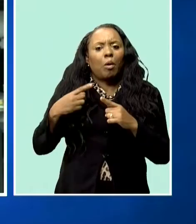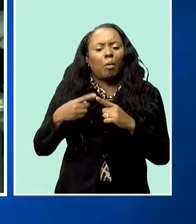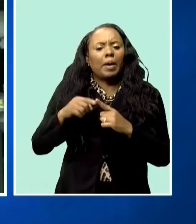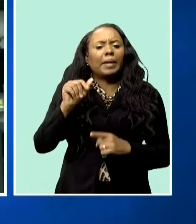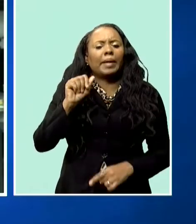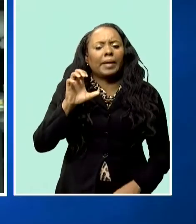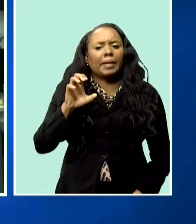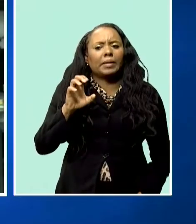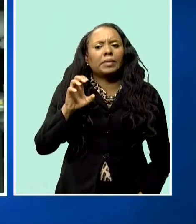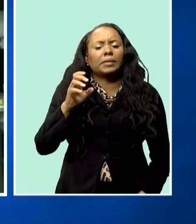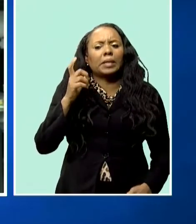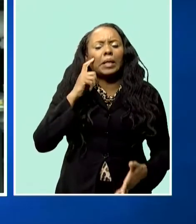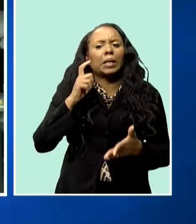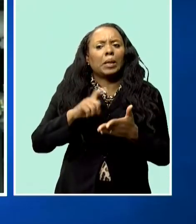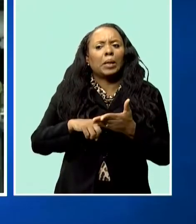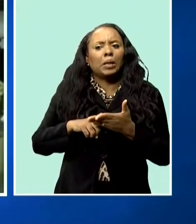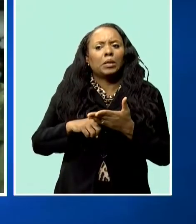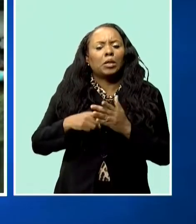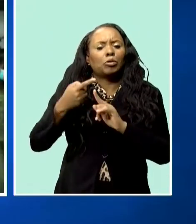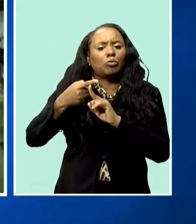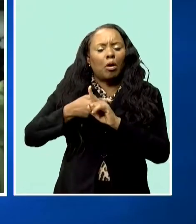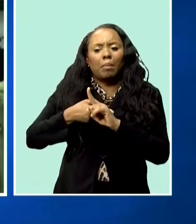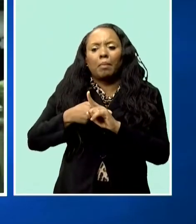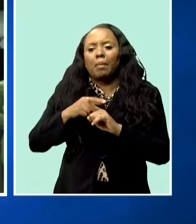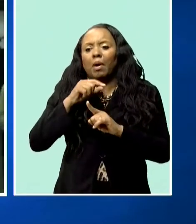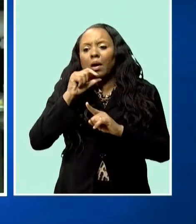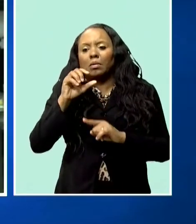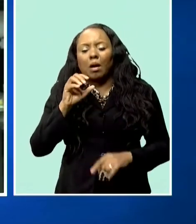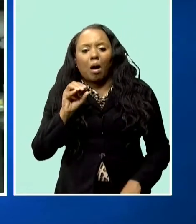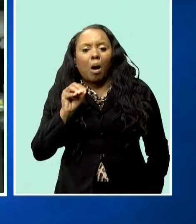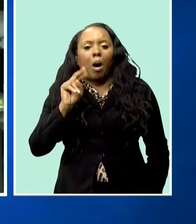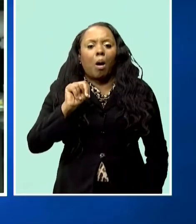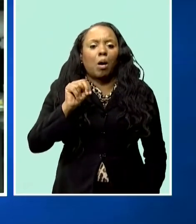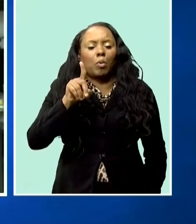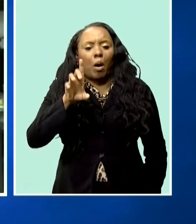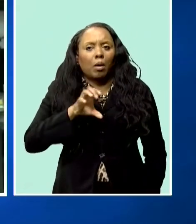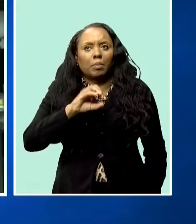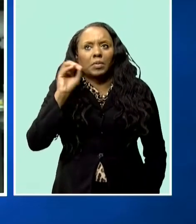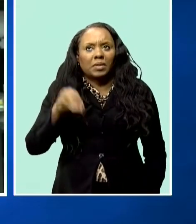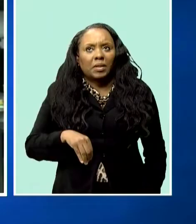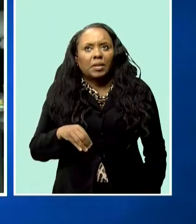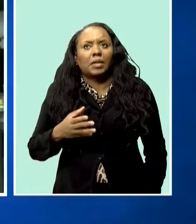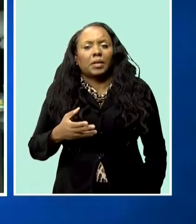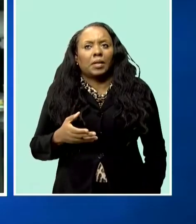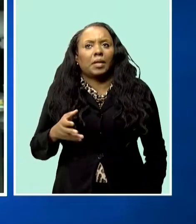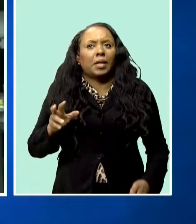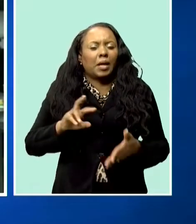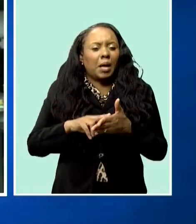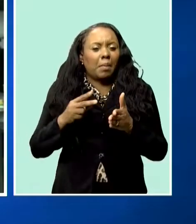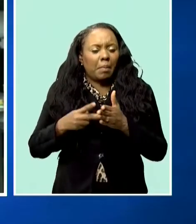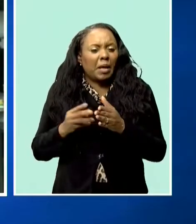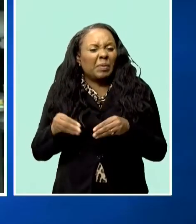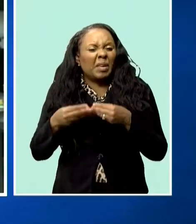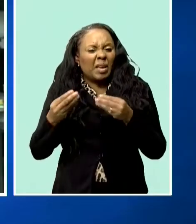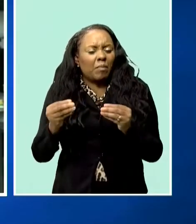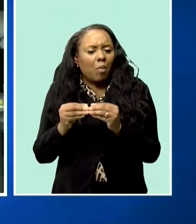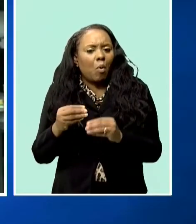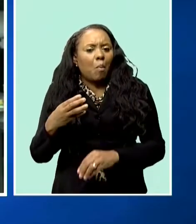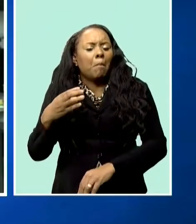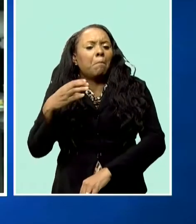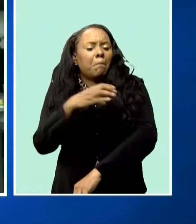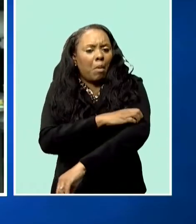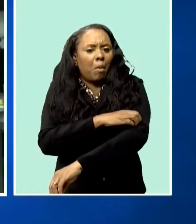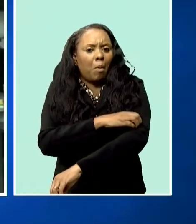temperature drop, instead of coming back on to 100% of power, they'll just turn up with just enough power to